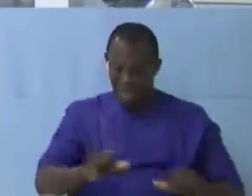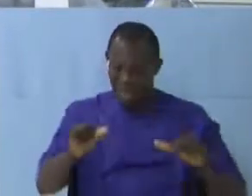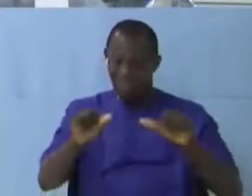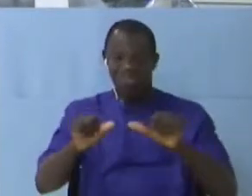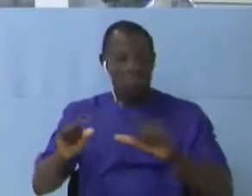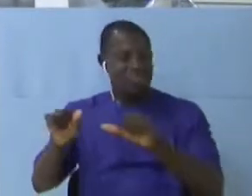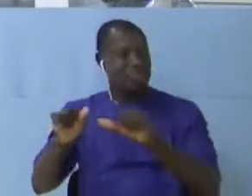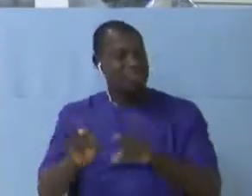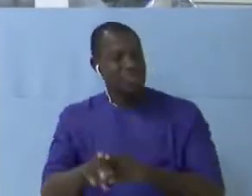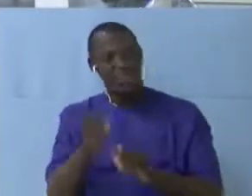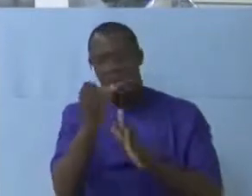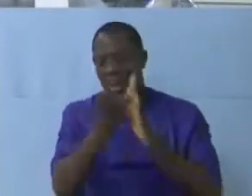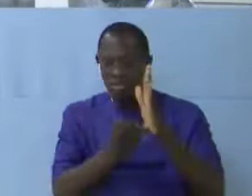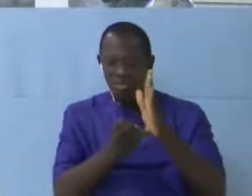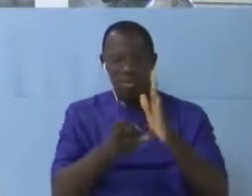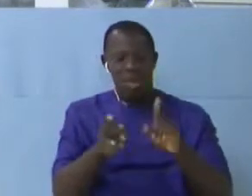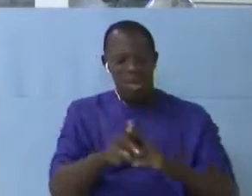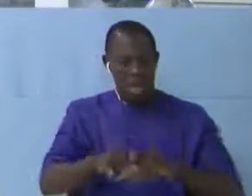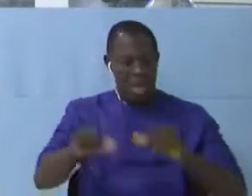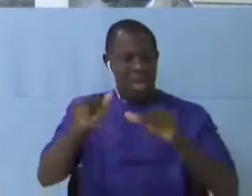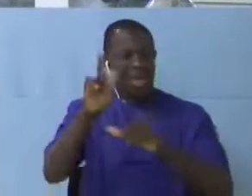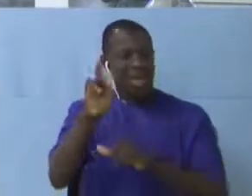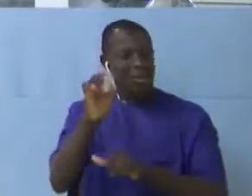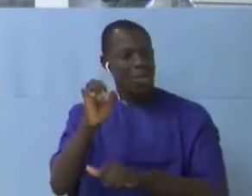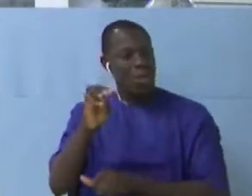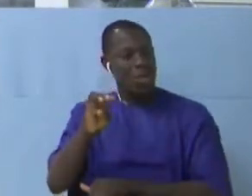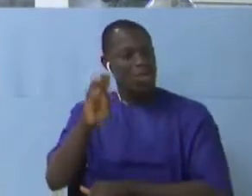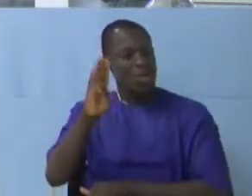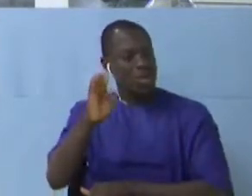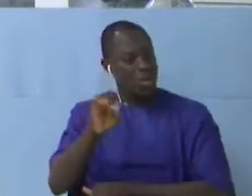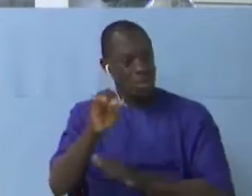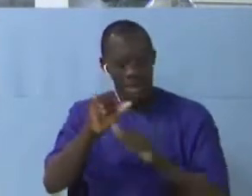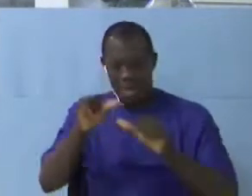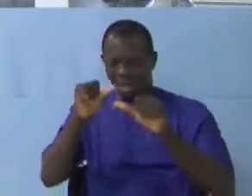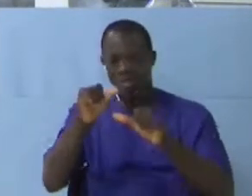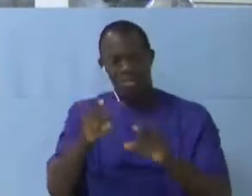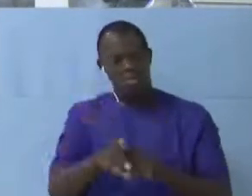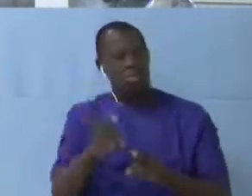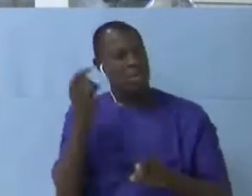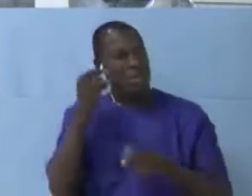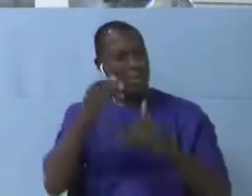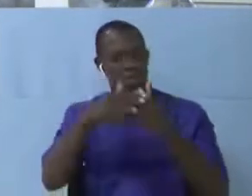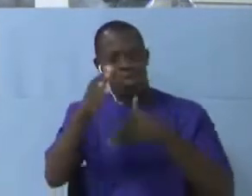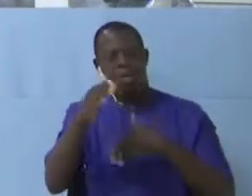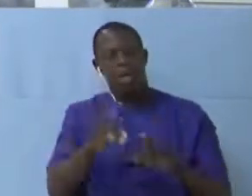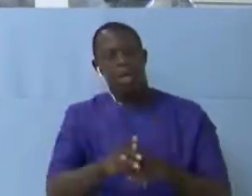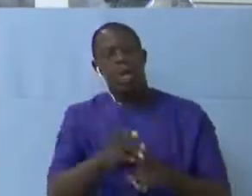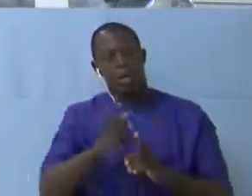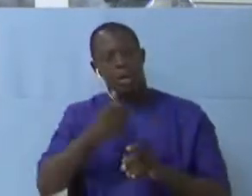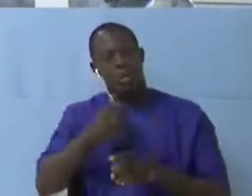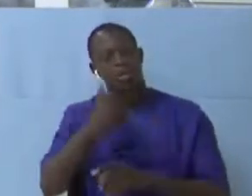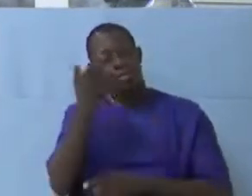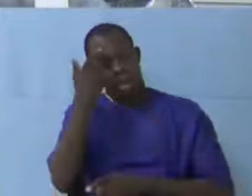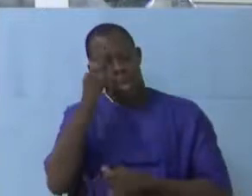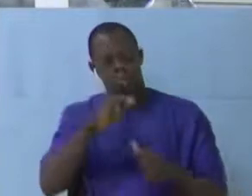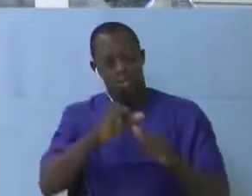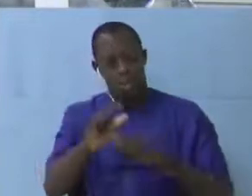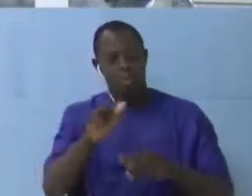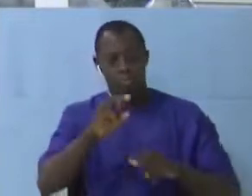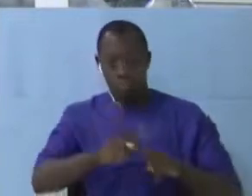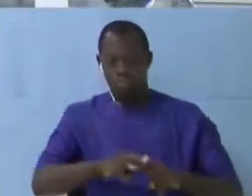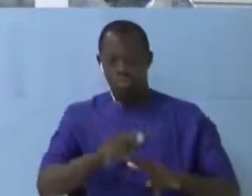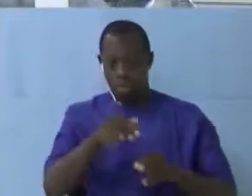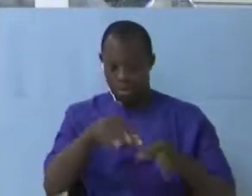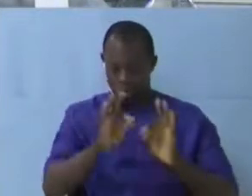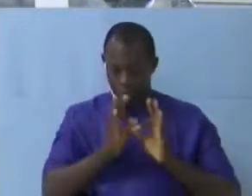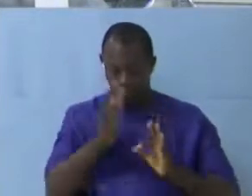ngi dégg nag dëkkuwaay fii xayam gàllankoor yi ci am rawatina ci Kombo. I think we need to sit up, we need to take them